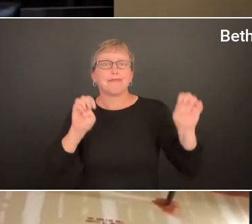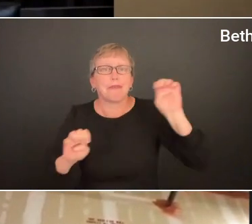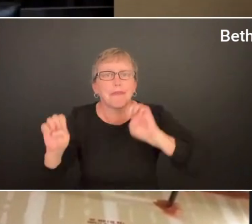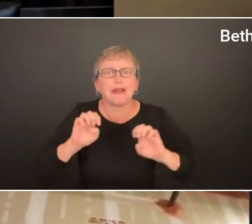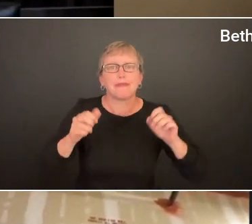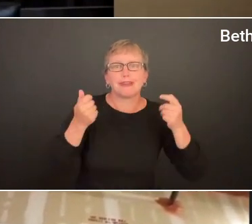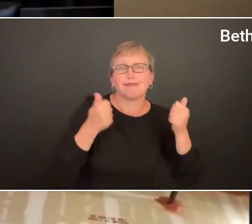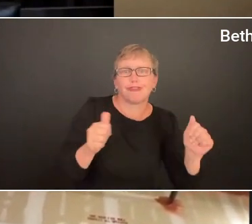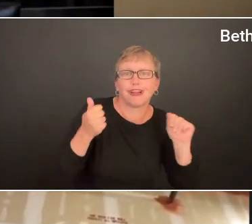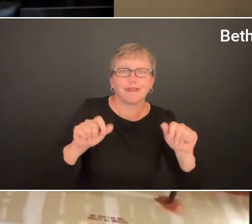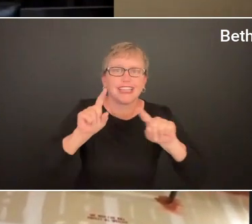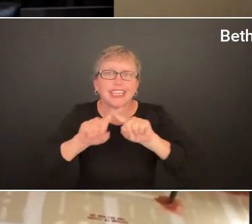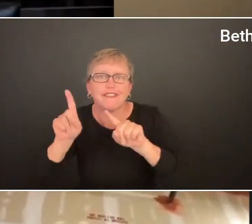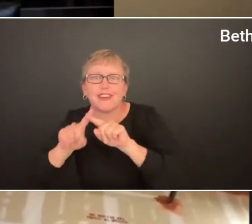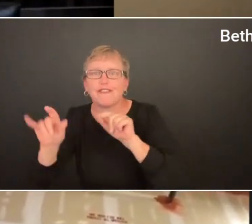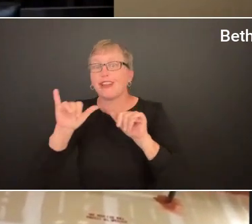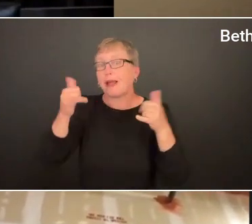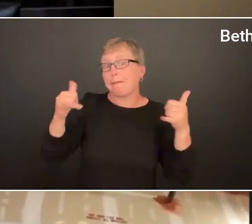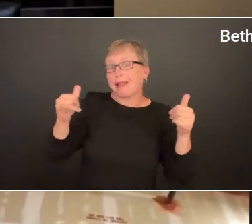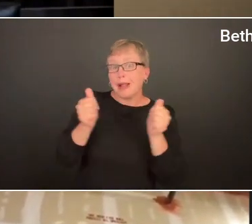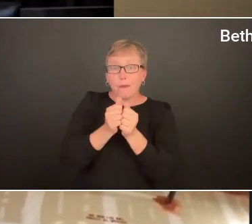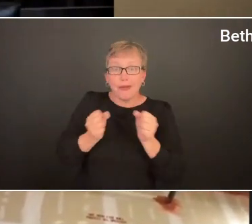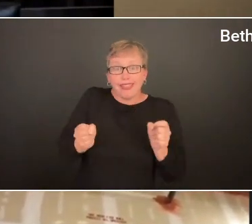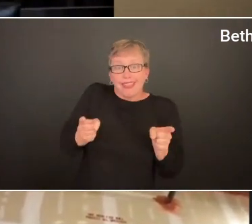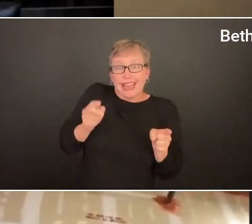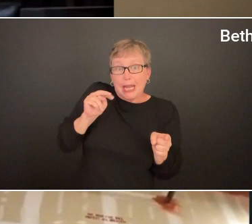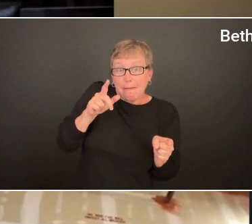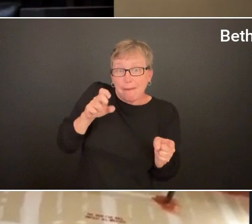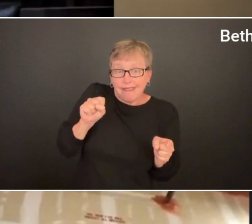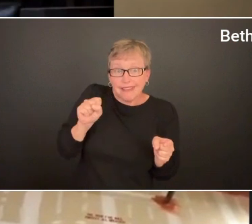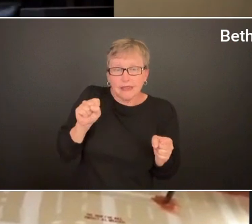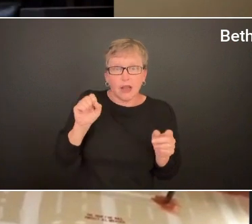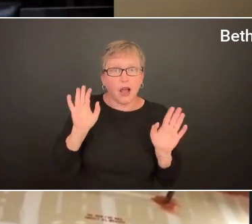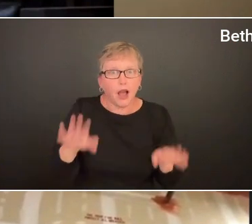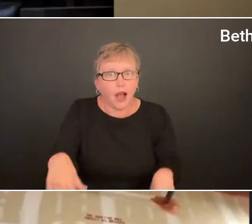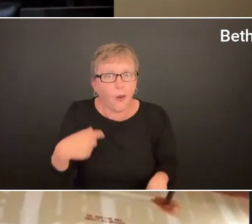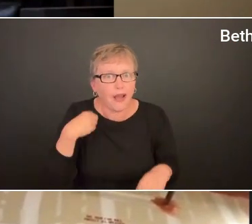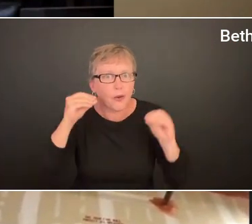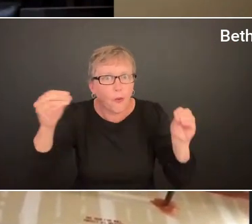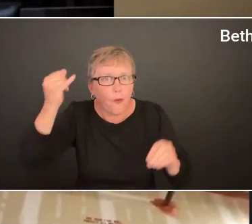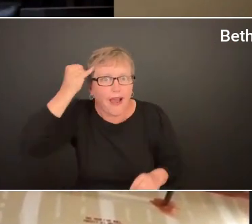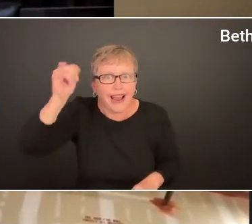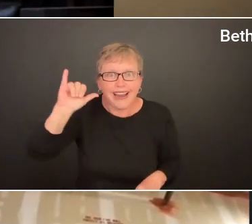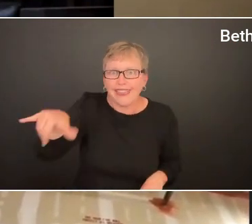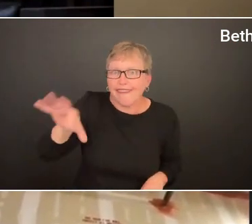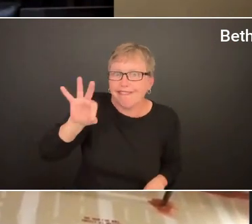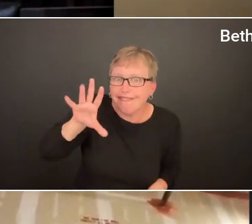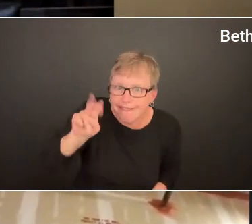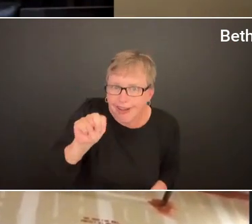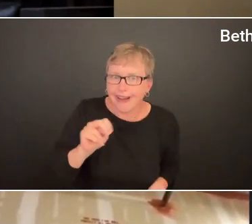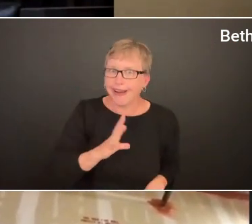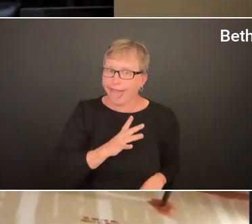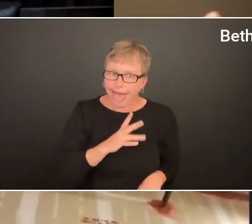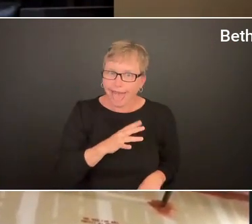relationship works or doesn't work. And so introducing, things like, nipple